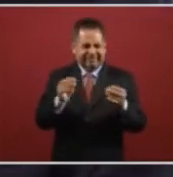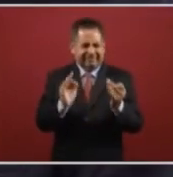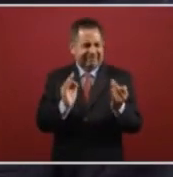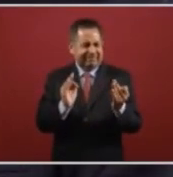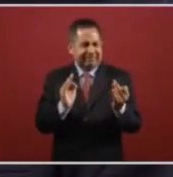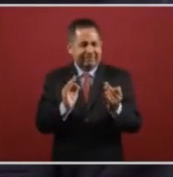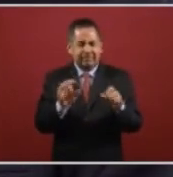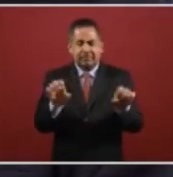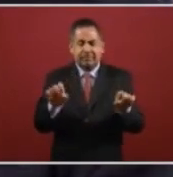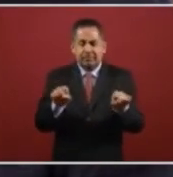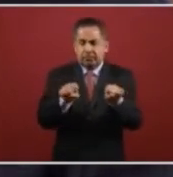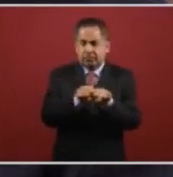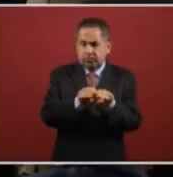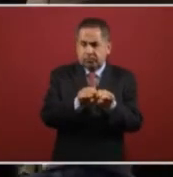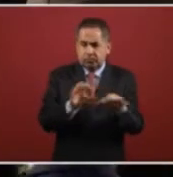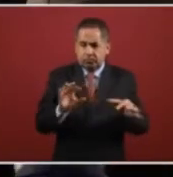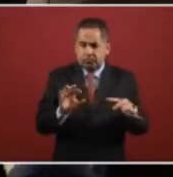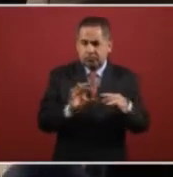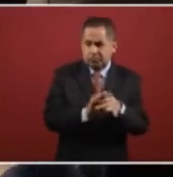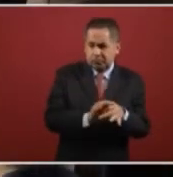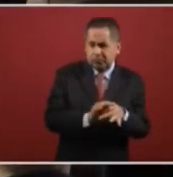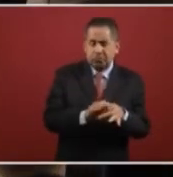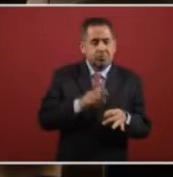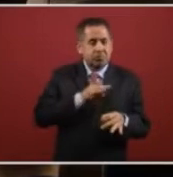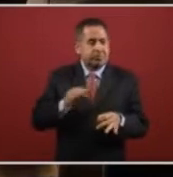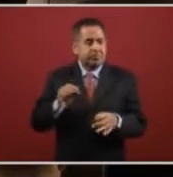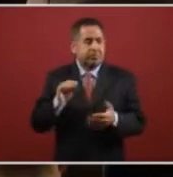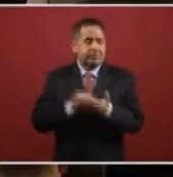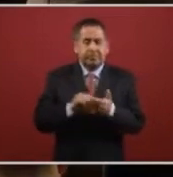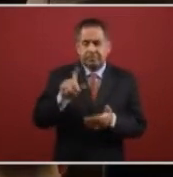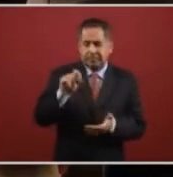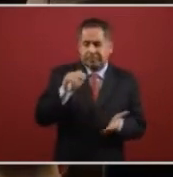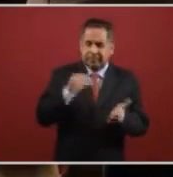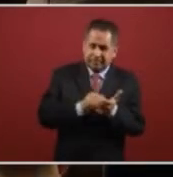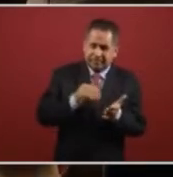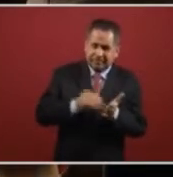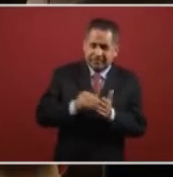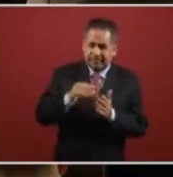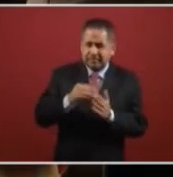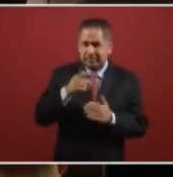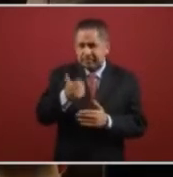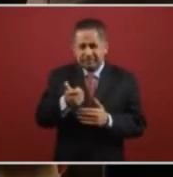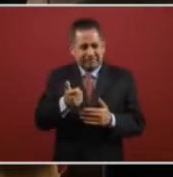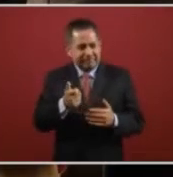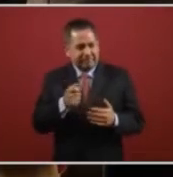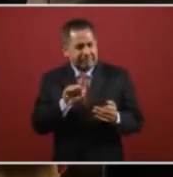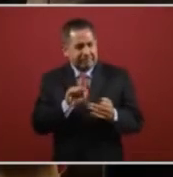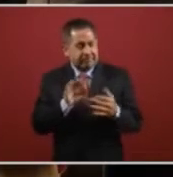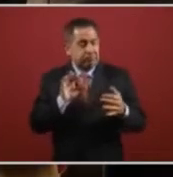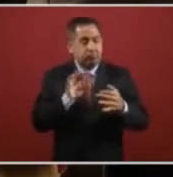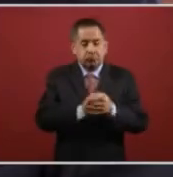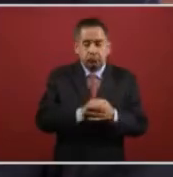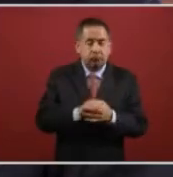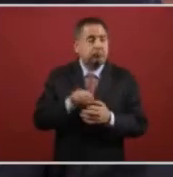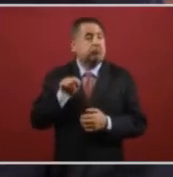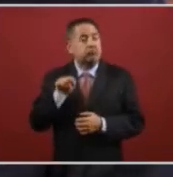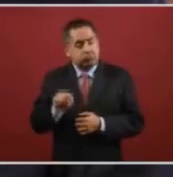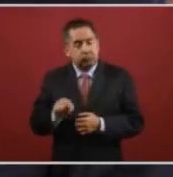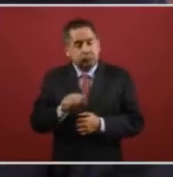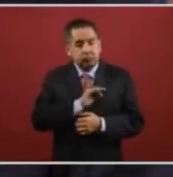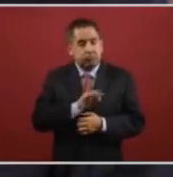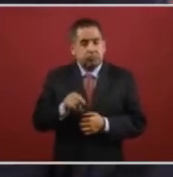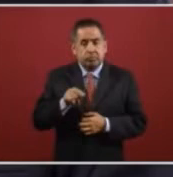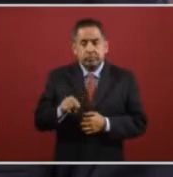They need about 100 meters to connect it. And it's been an investment of more than 20,000